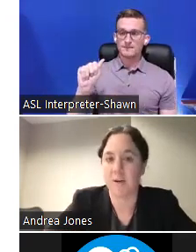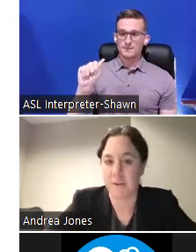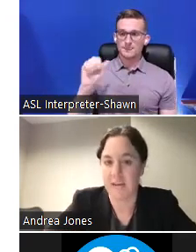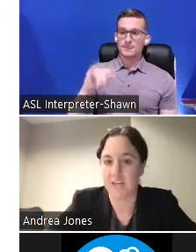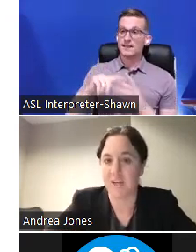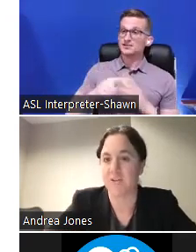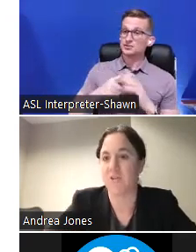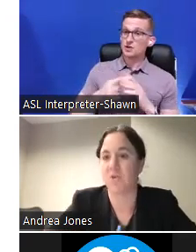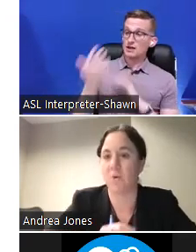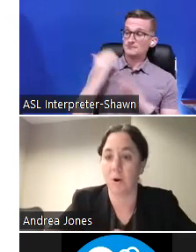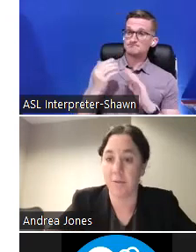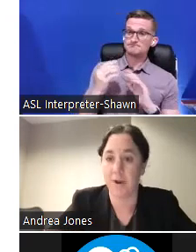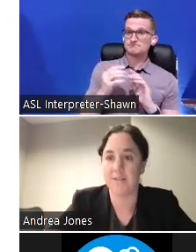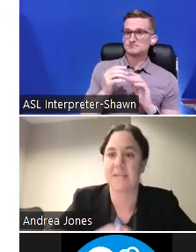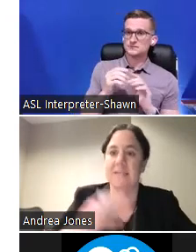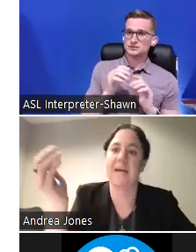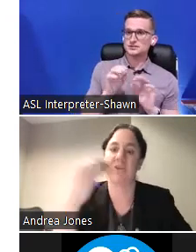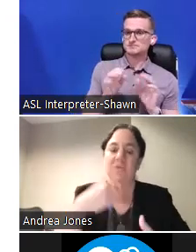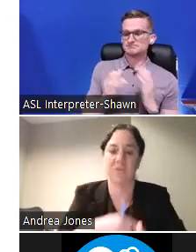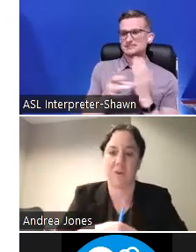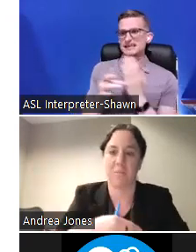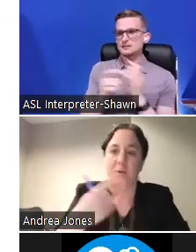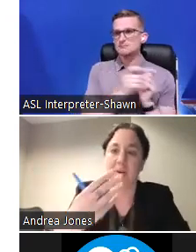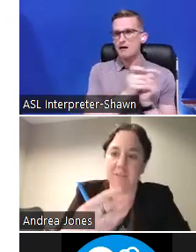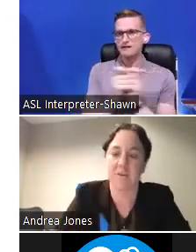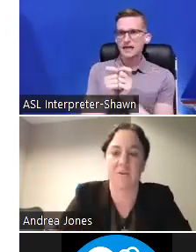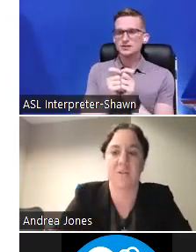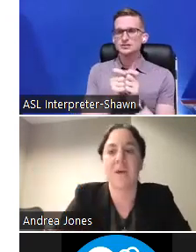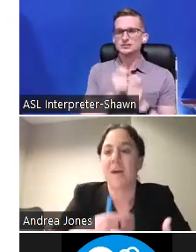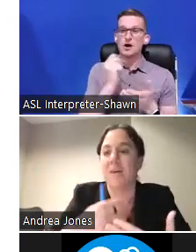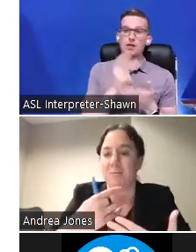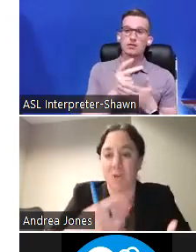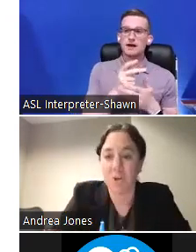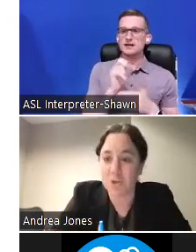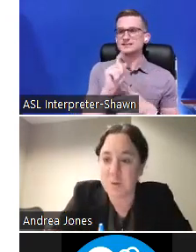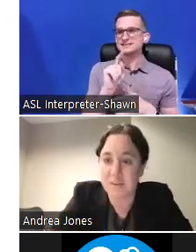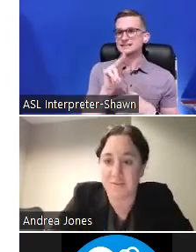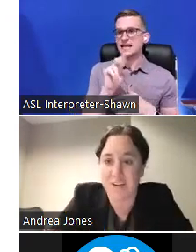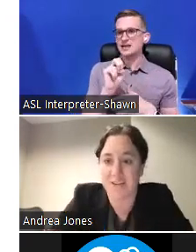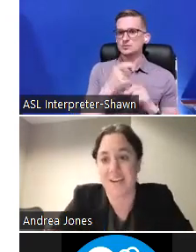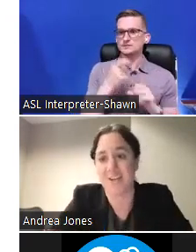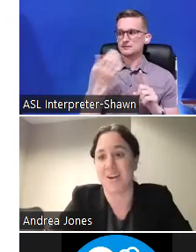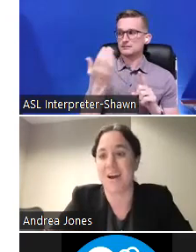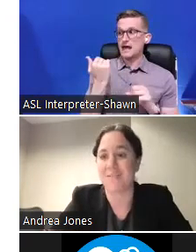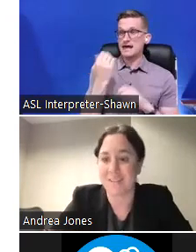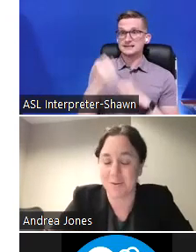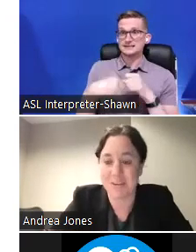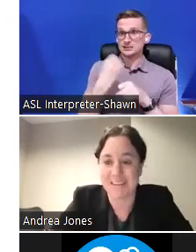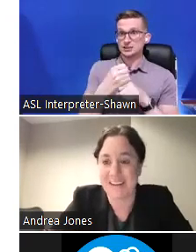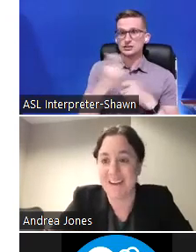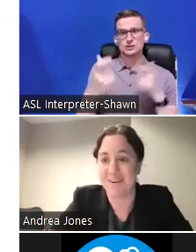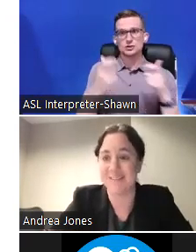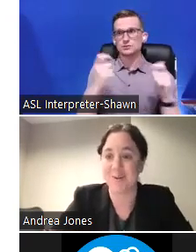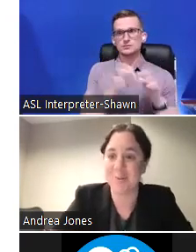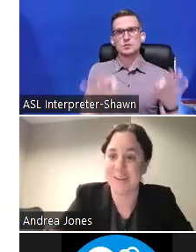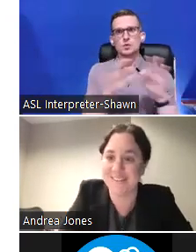technical modifications to our authorizing statutes from previous years. That was a huge piece of legislation. Obviously, we didn't